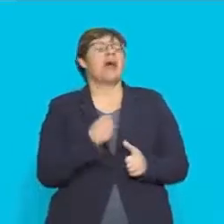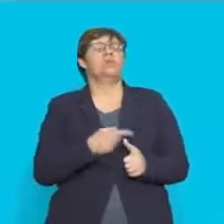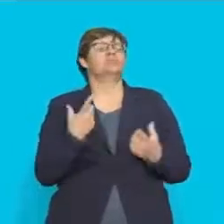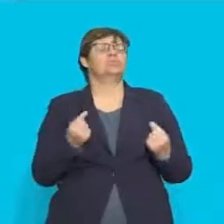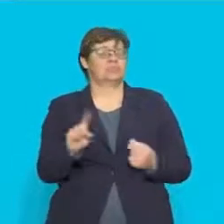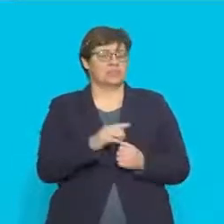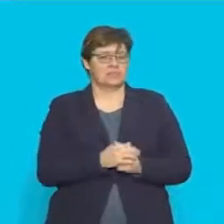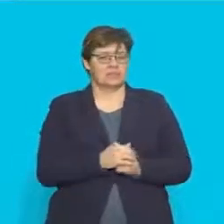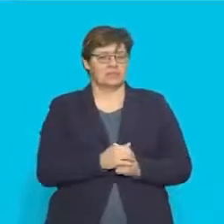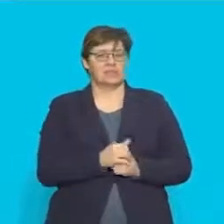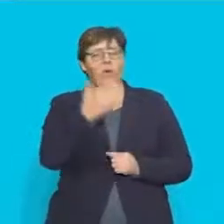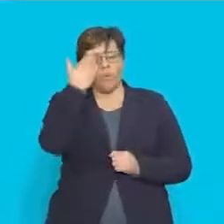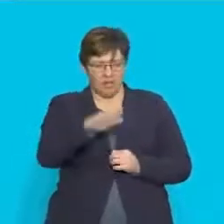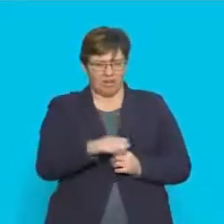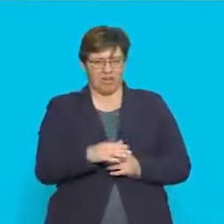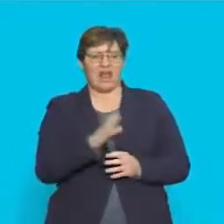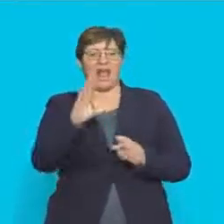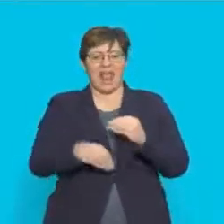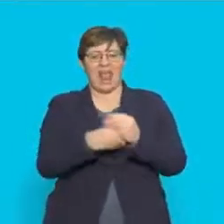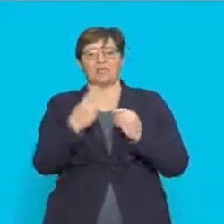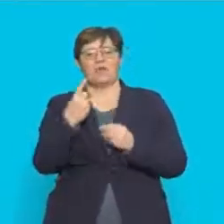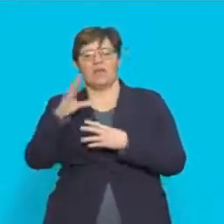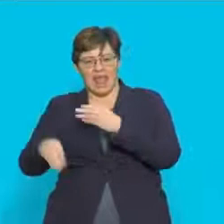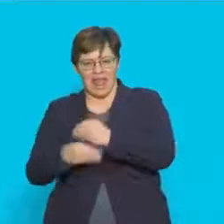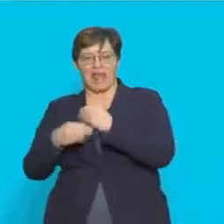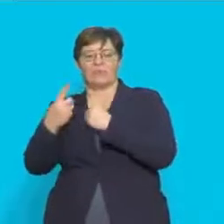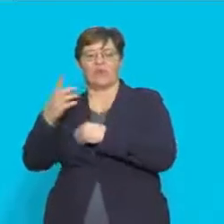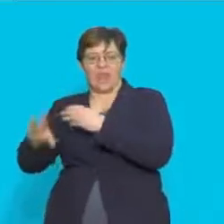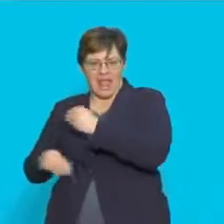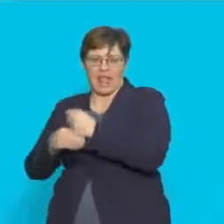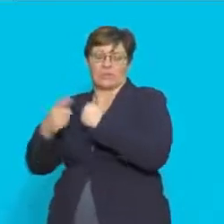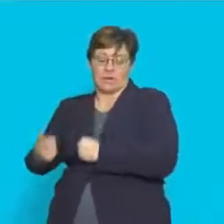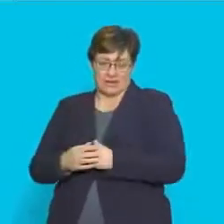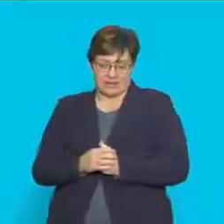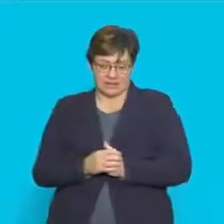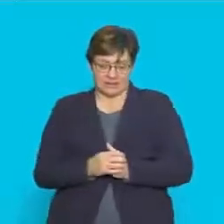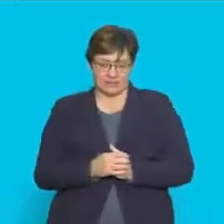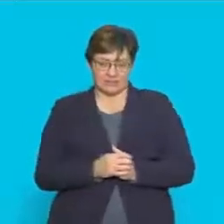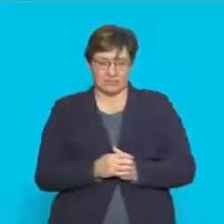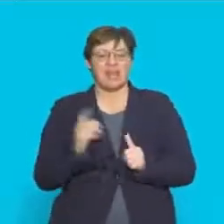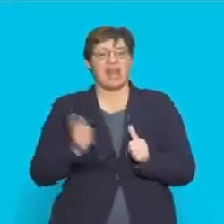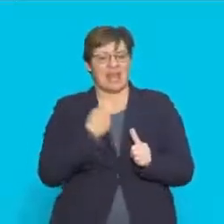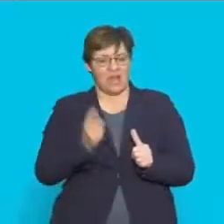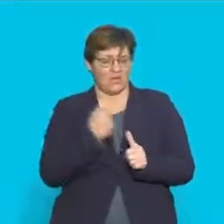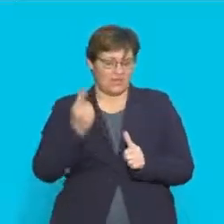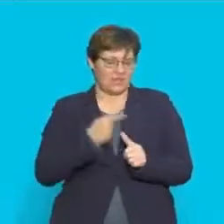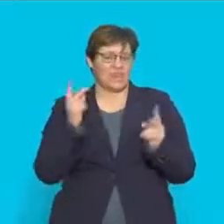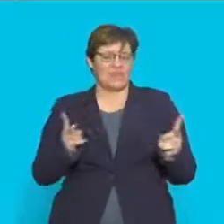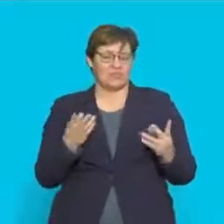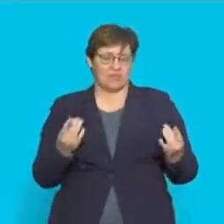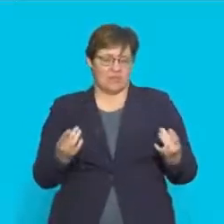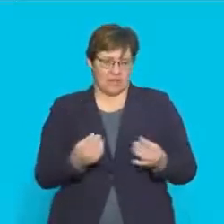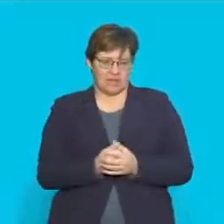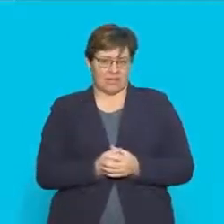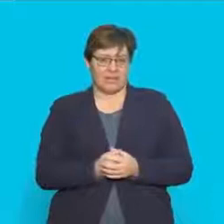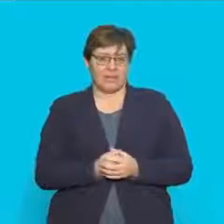counting, right? You know that you are always adding 1 each time, right? If you are counting in terms of natural numbers. But this